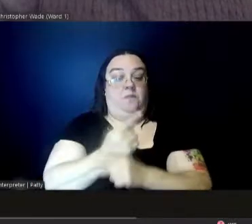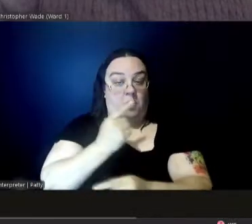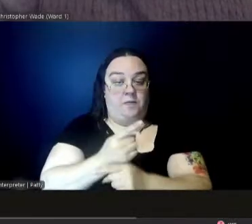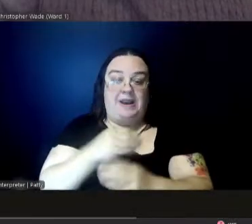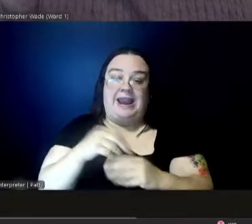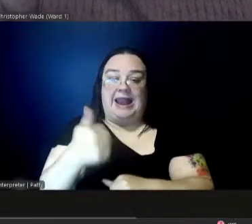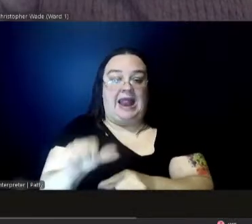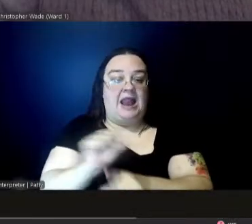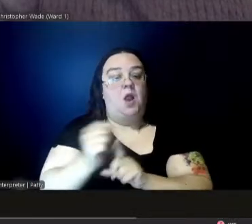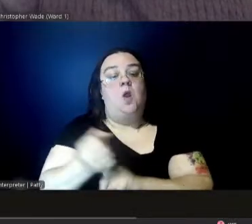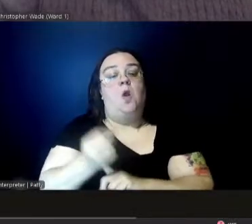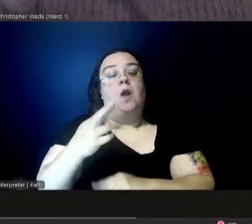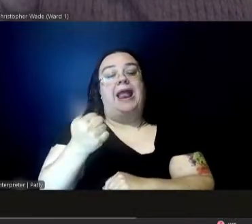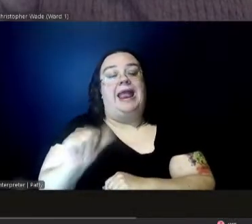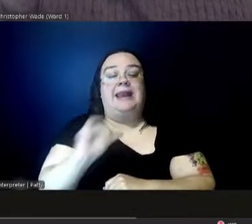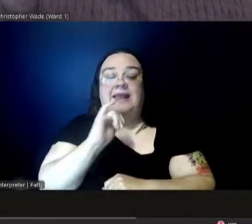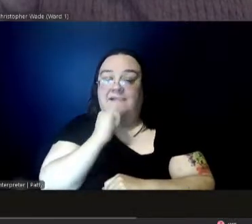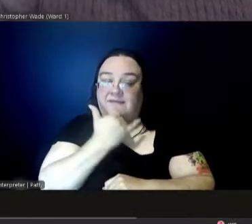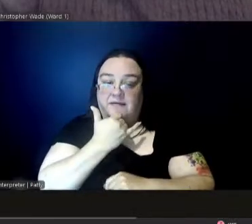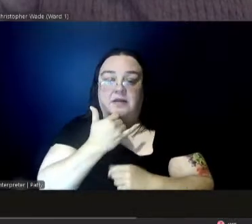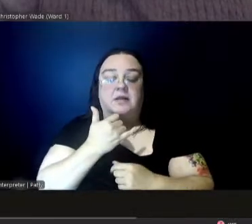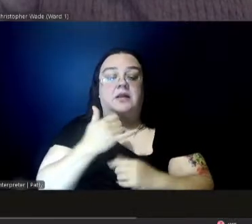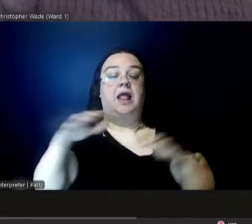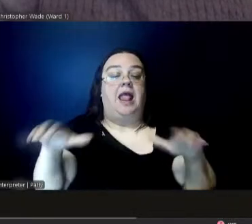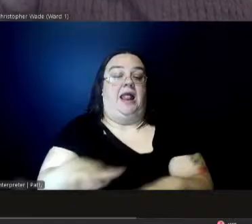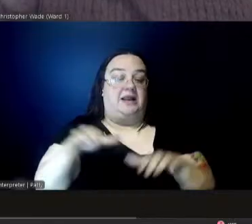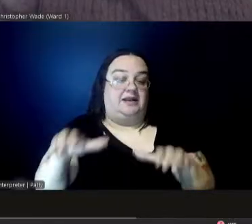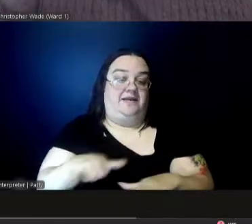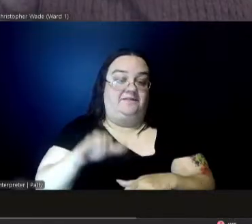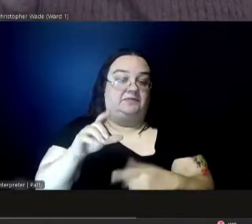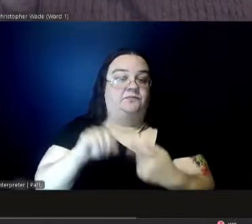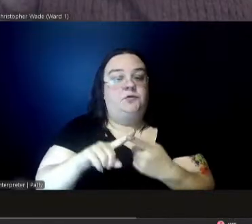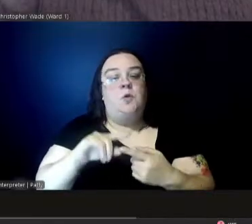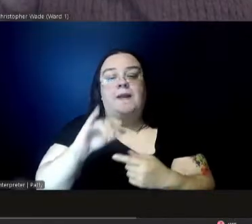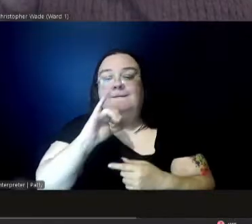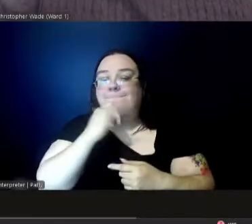nefarious activity by the lady or intention to mislead the board.